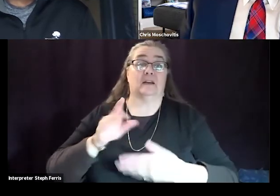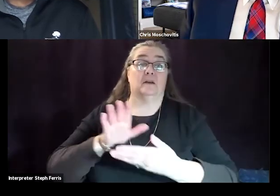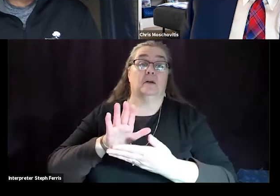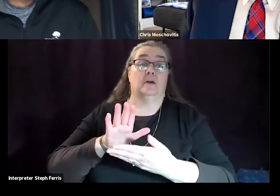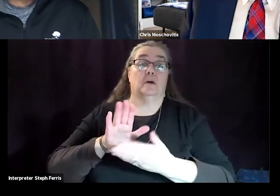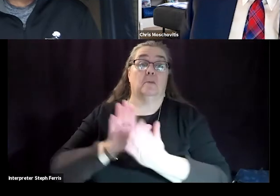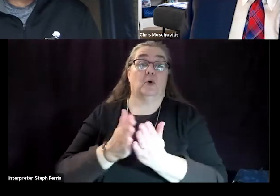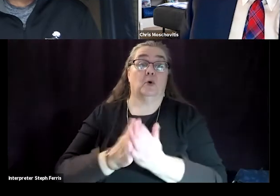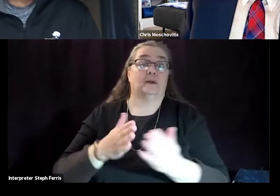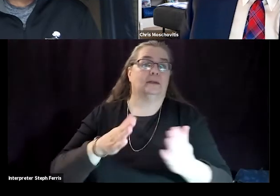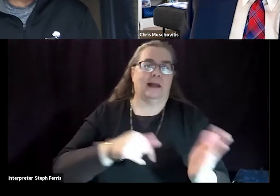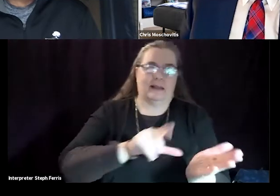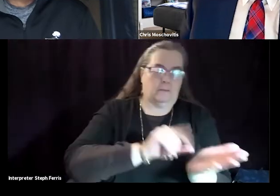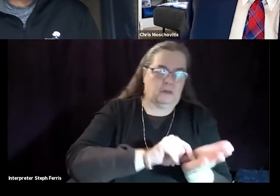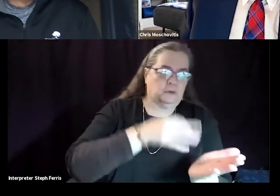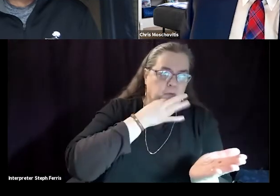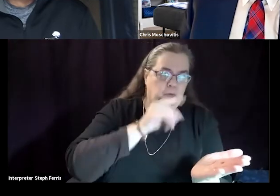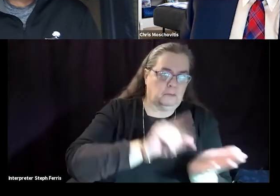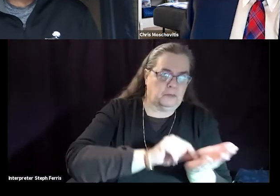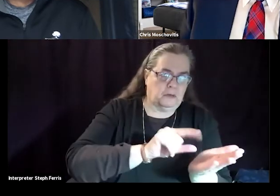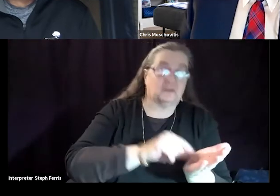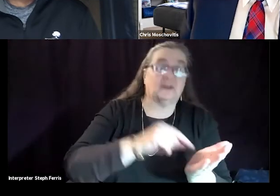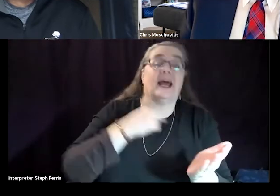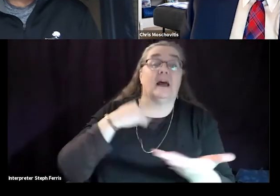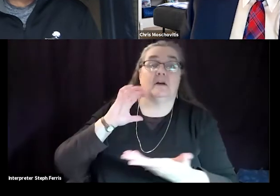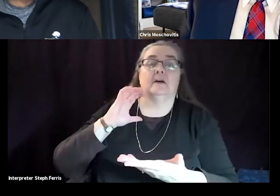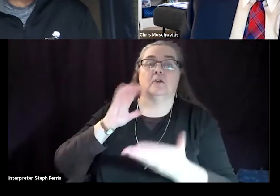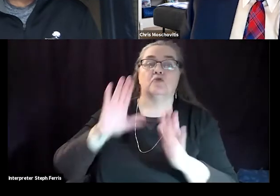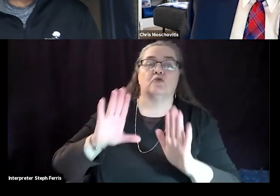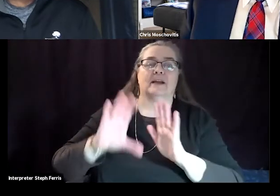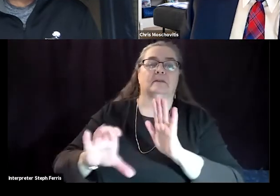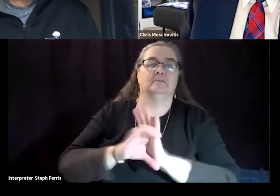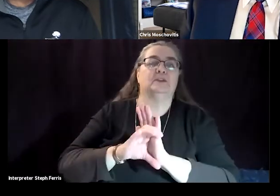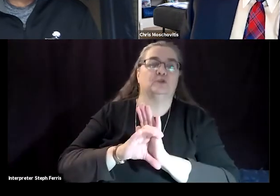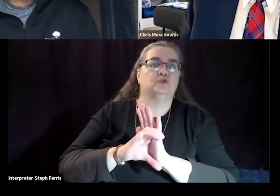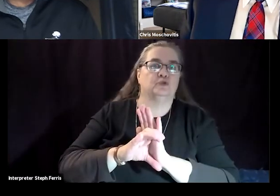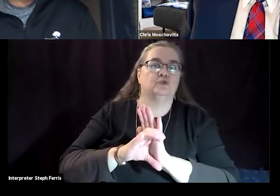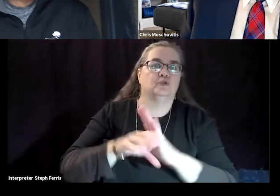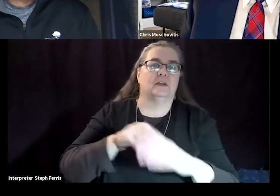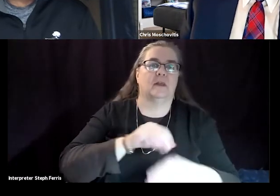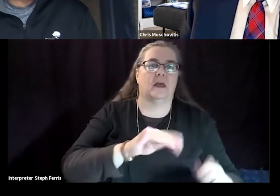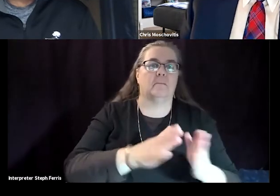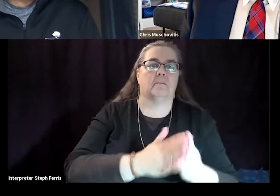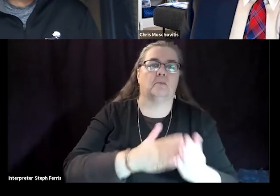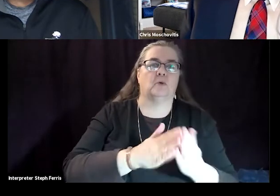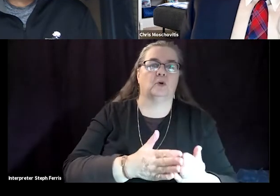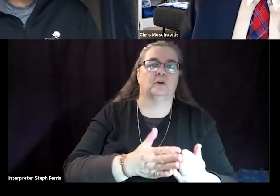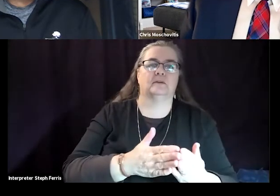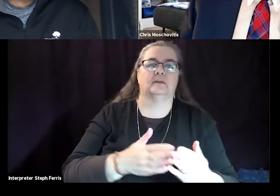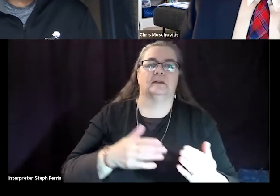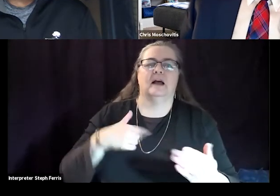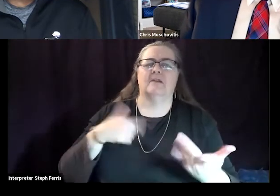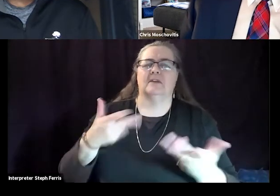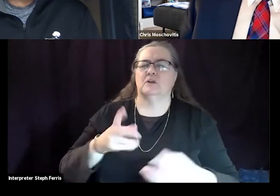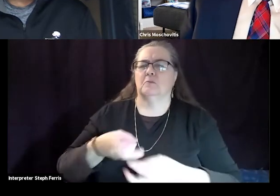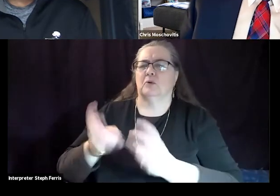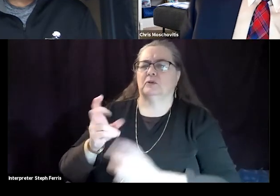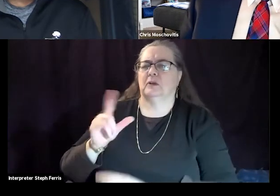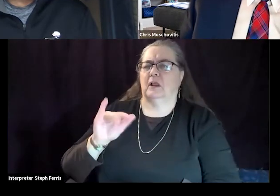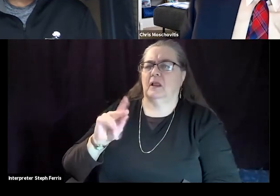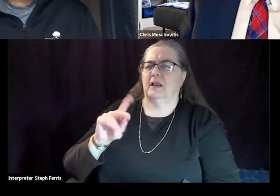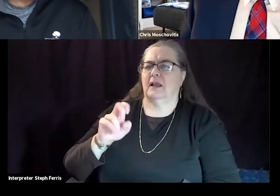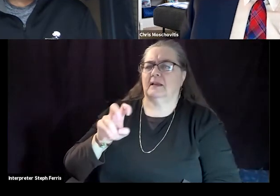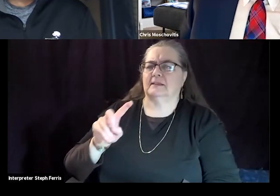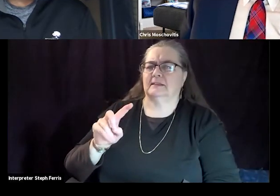done by a colleague, and it was posted at in LinkedIn, and I asked to use it by creation,